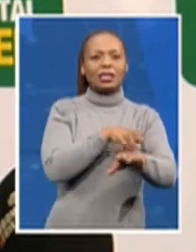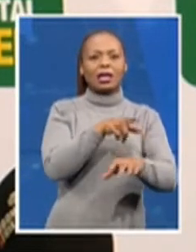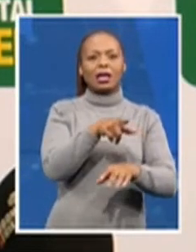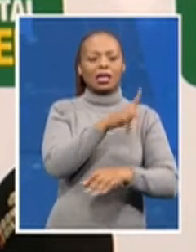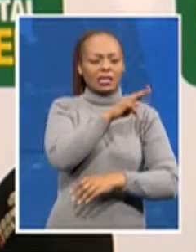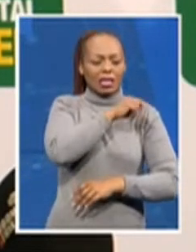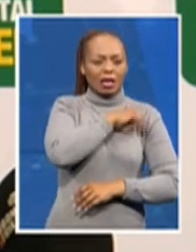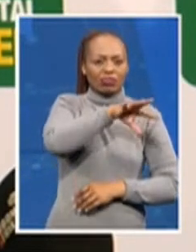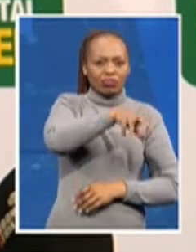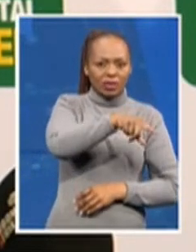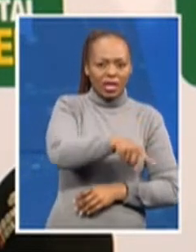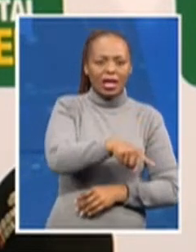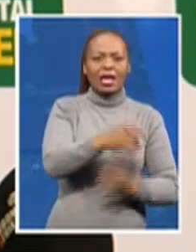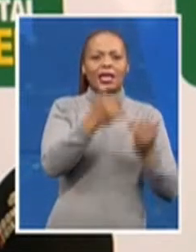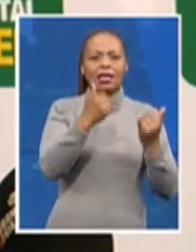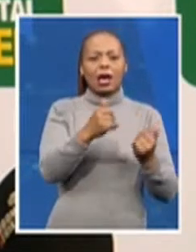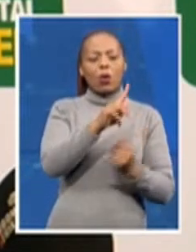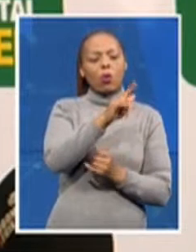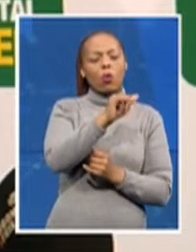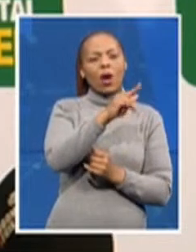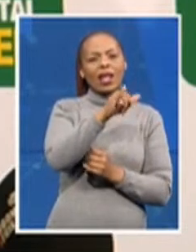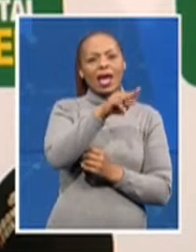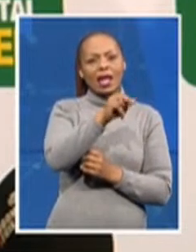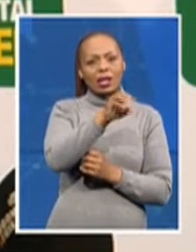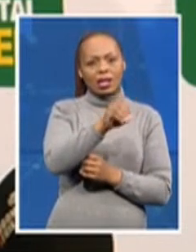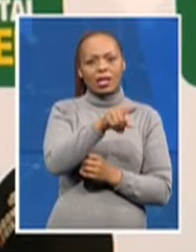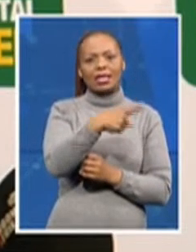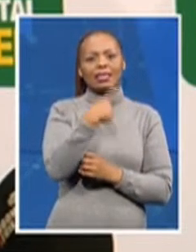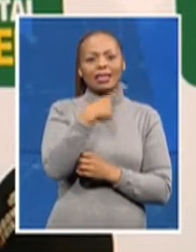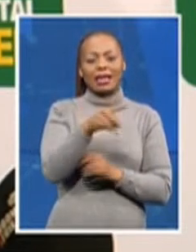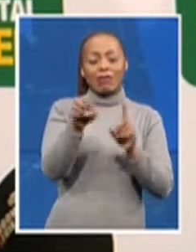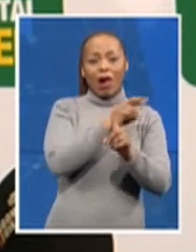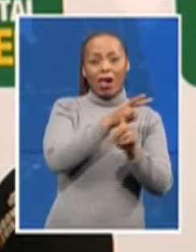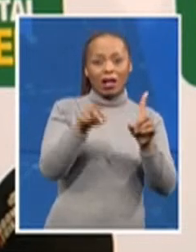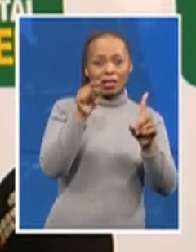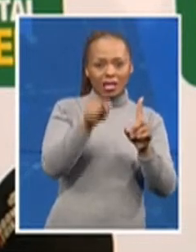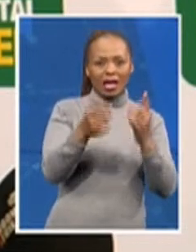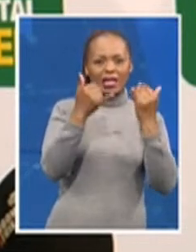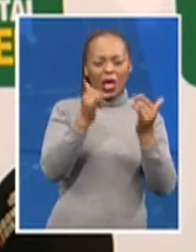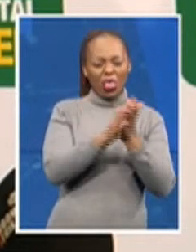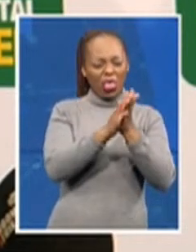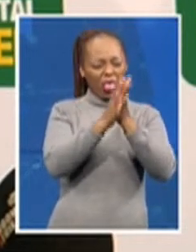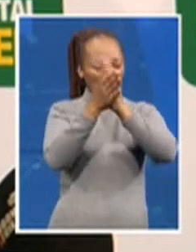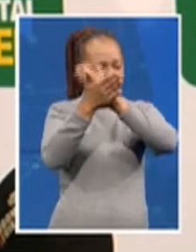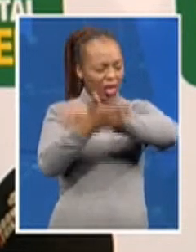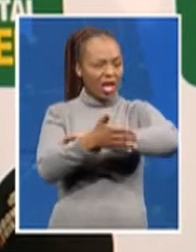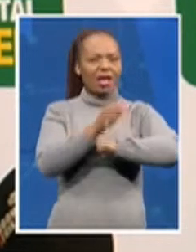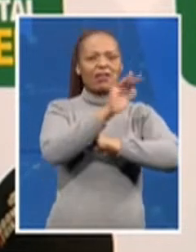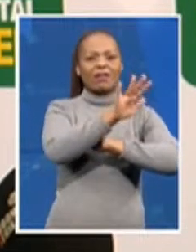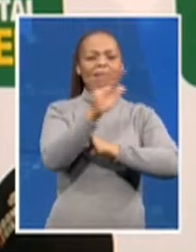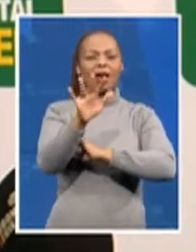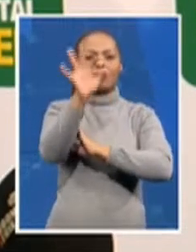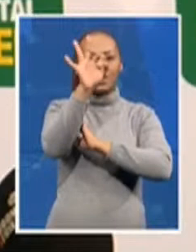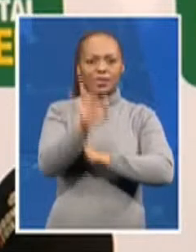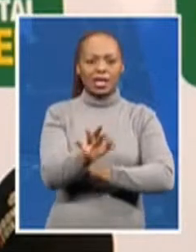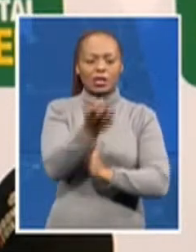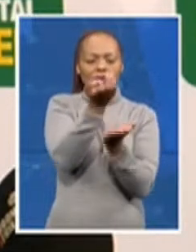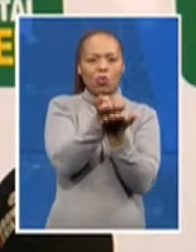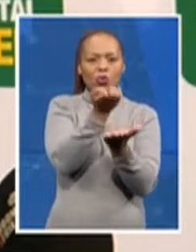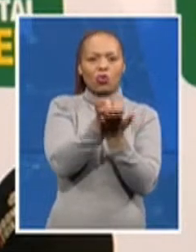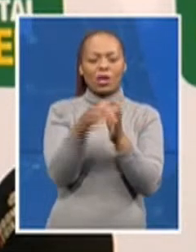they estimate that the unrest demolish 55% of economic activities in our rural